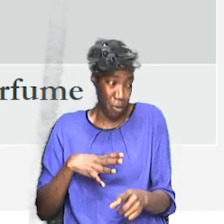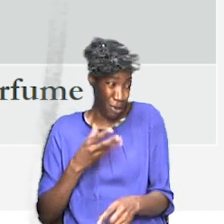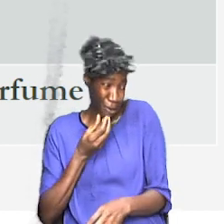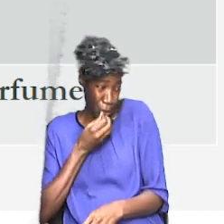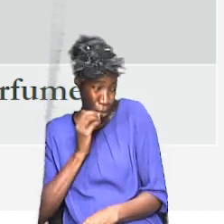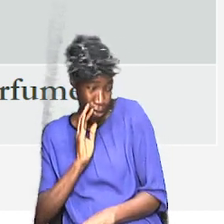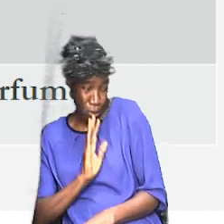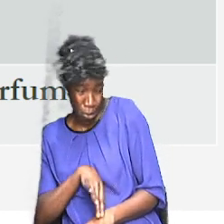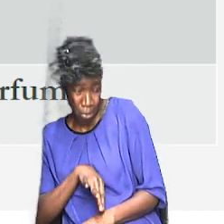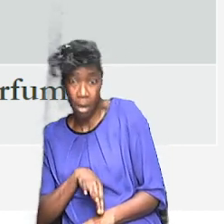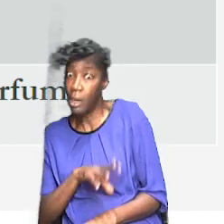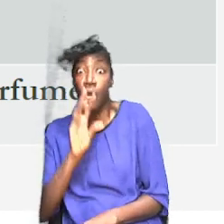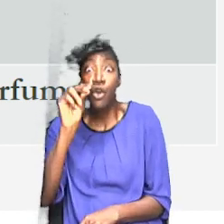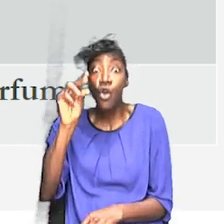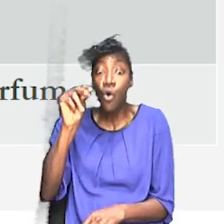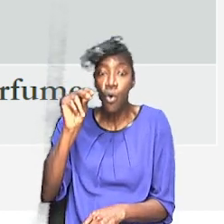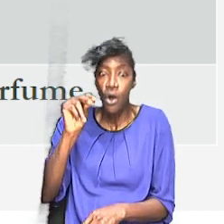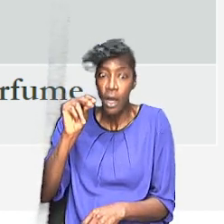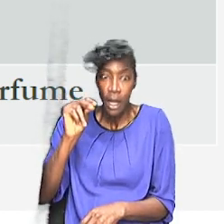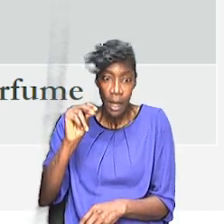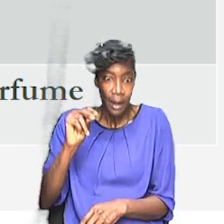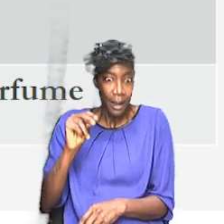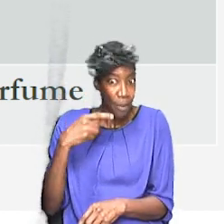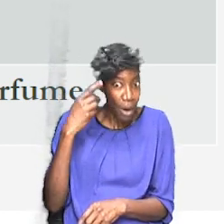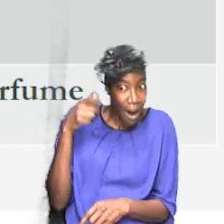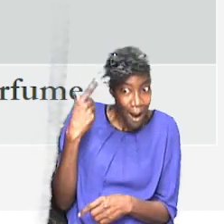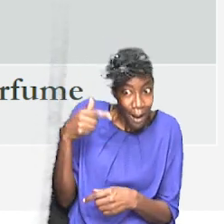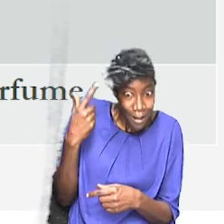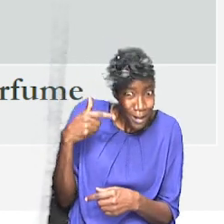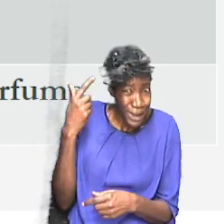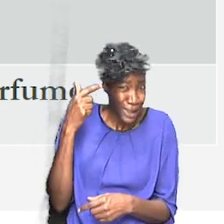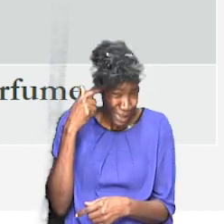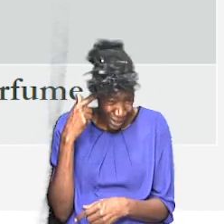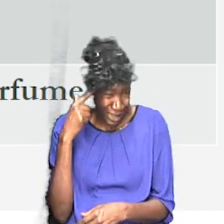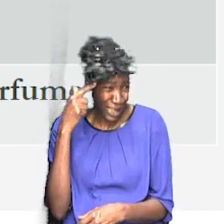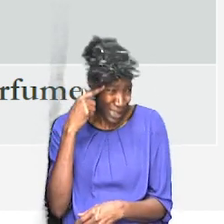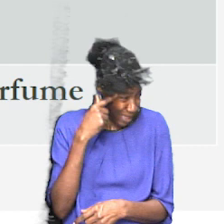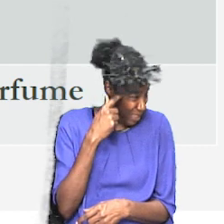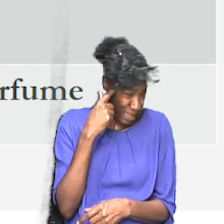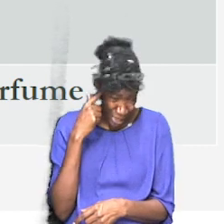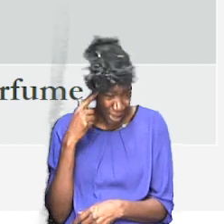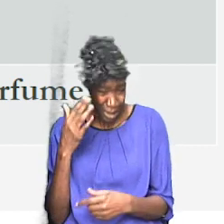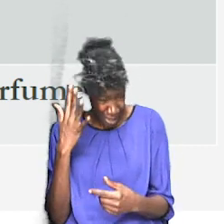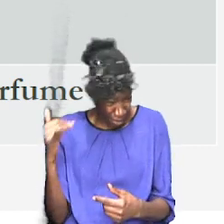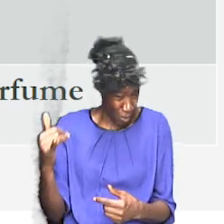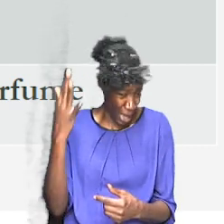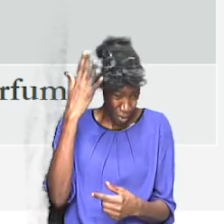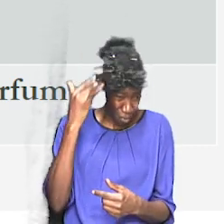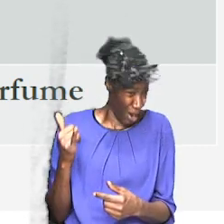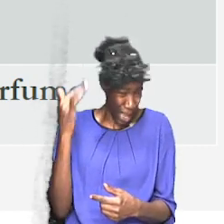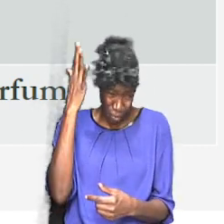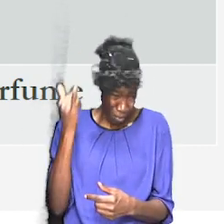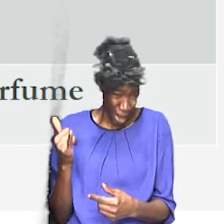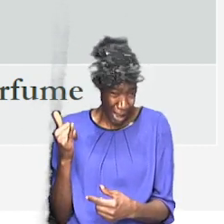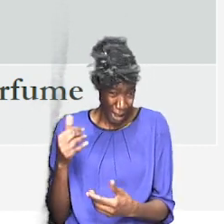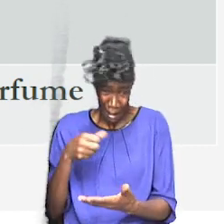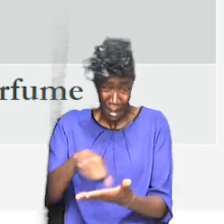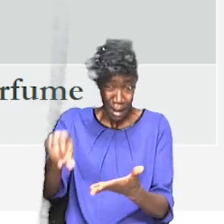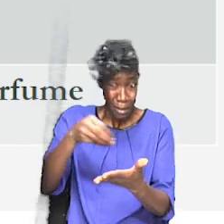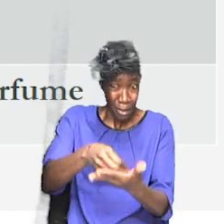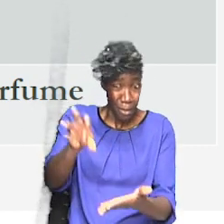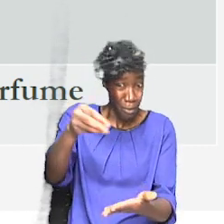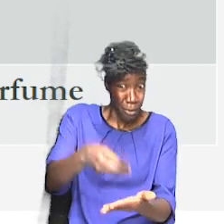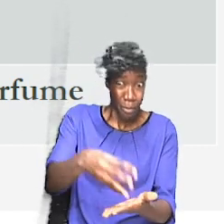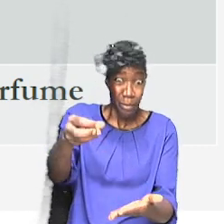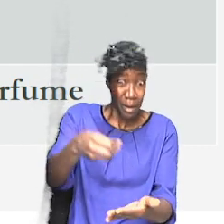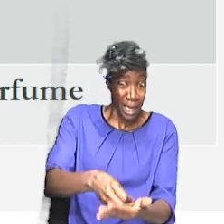were more curious about why she taking all of this expensive ointment and pouring on Jesus' feet